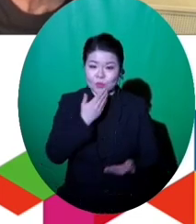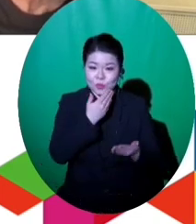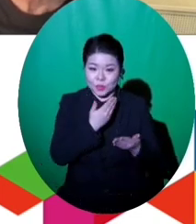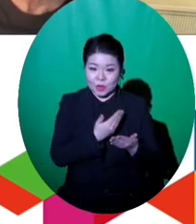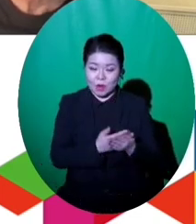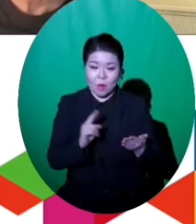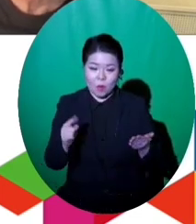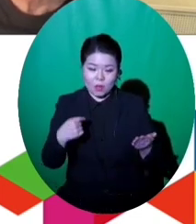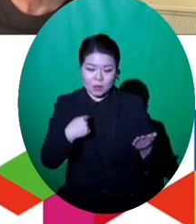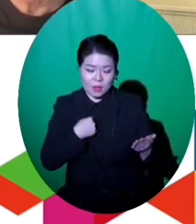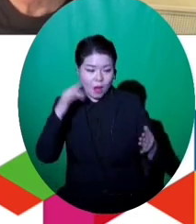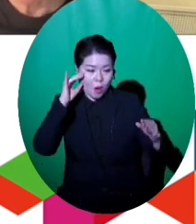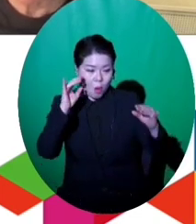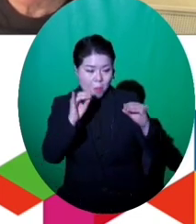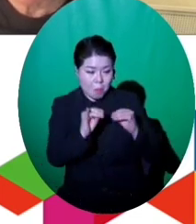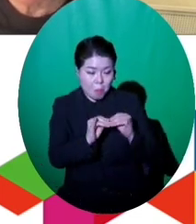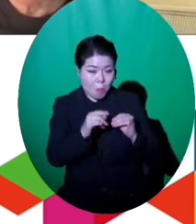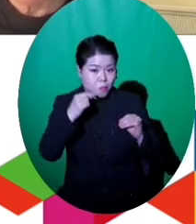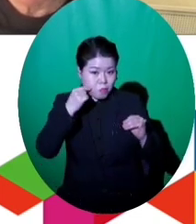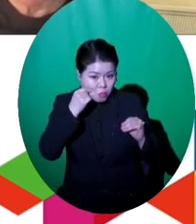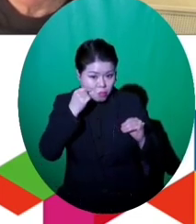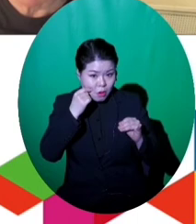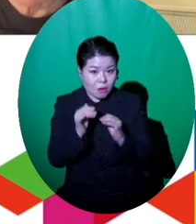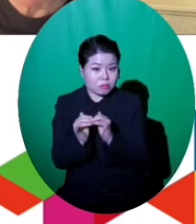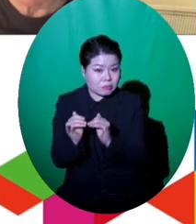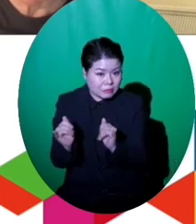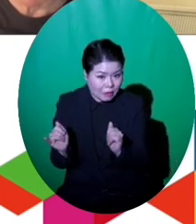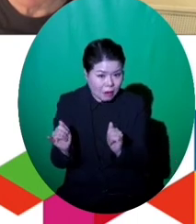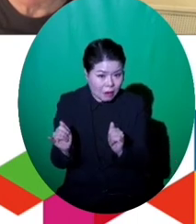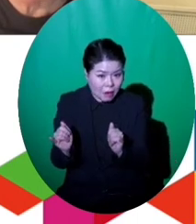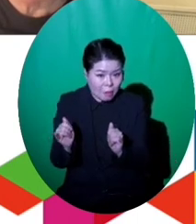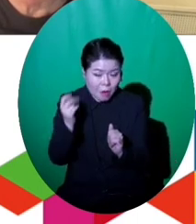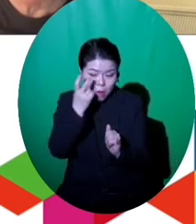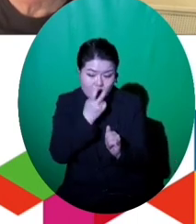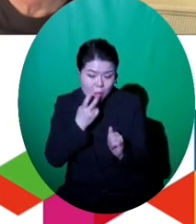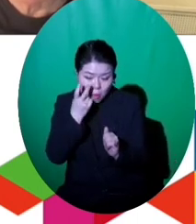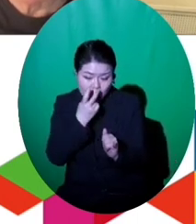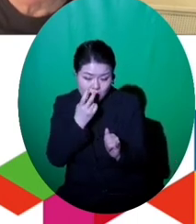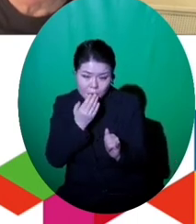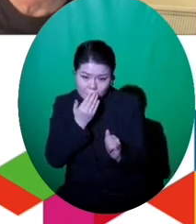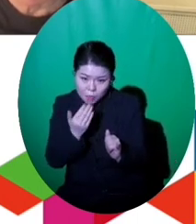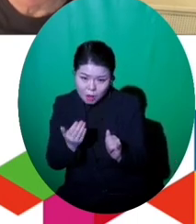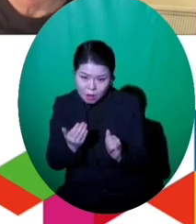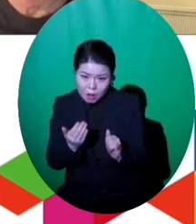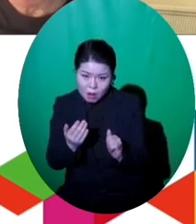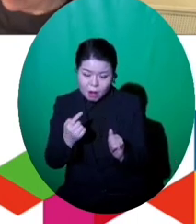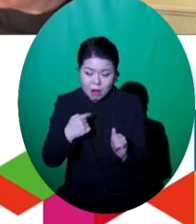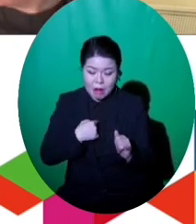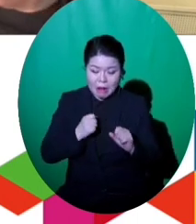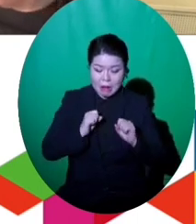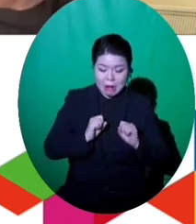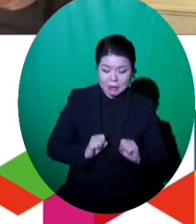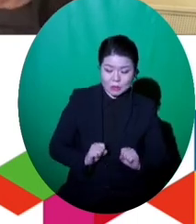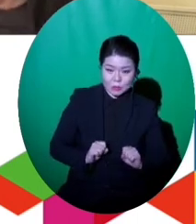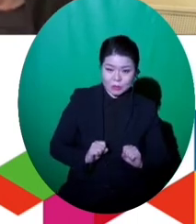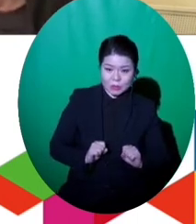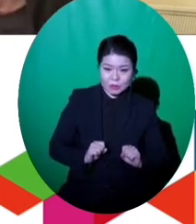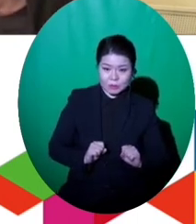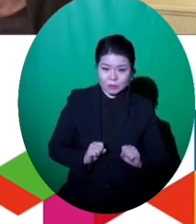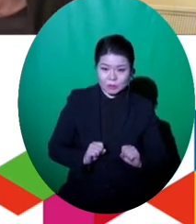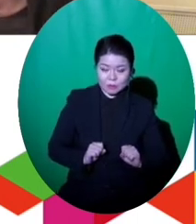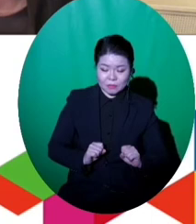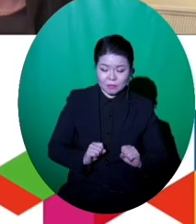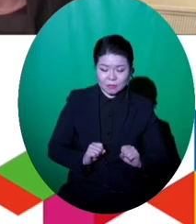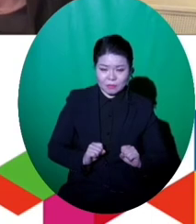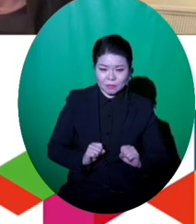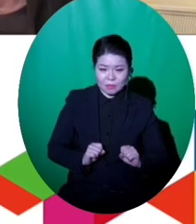for somebody who defy your existence and make it really hard for you to stay in a certain country, for example,